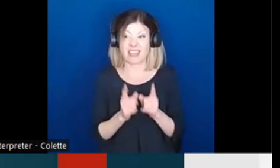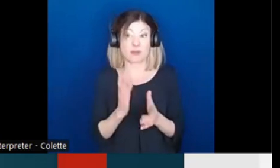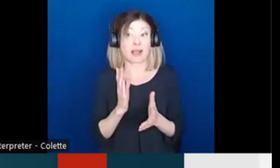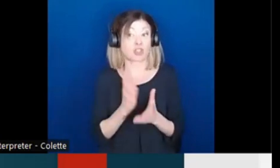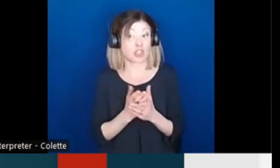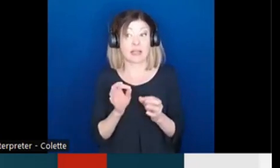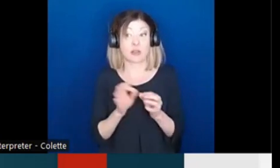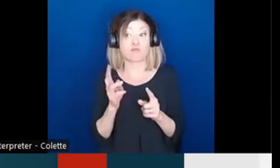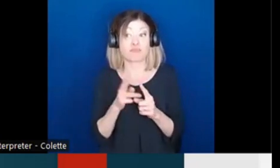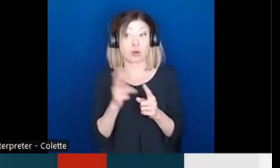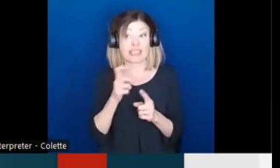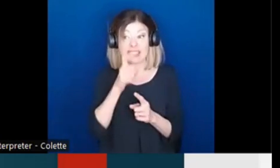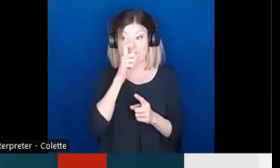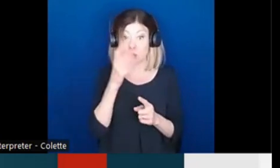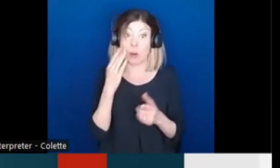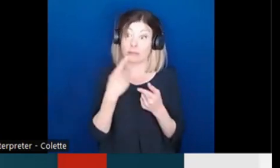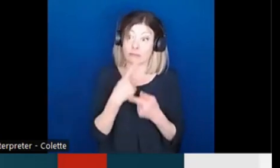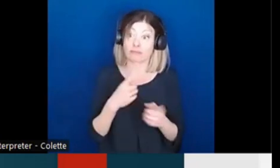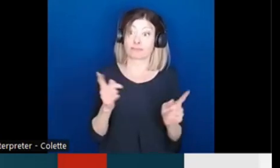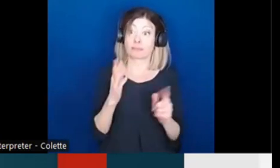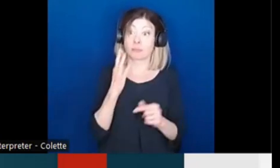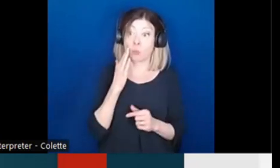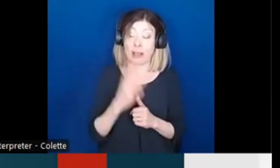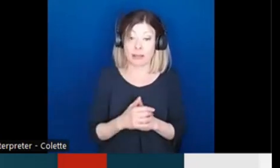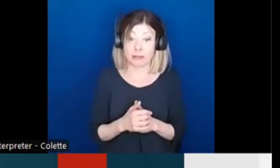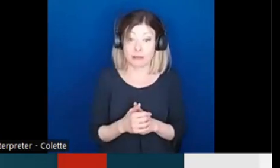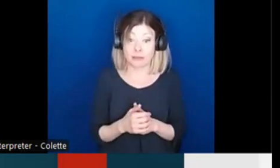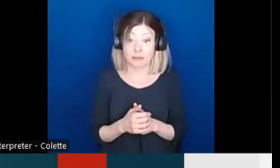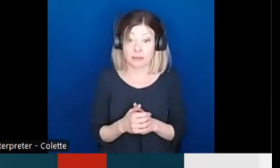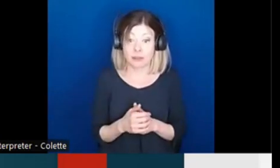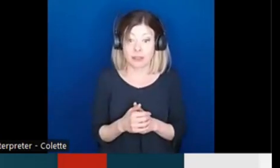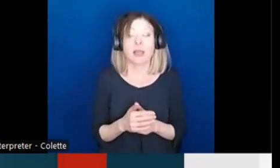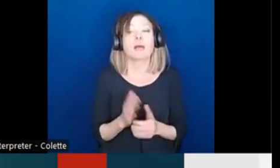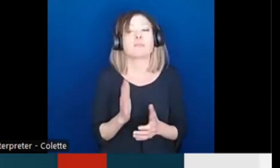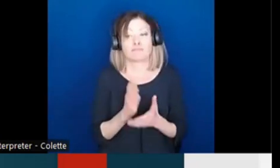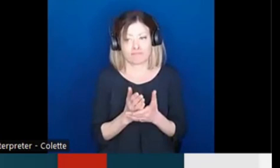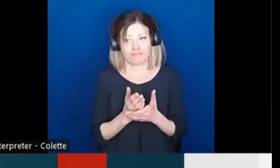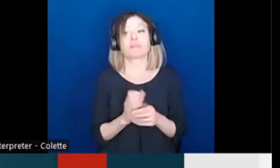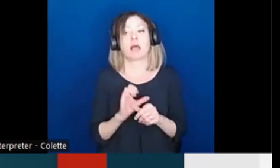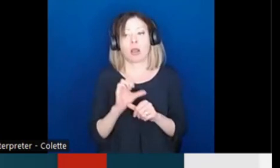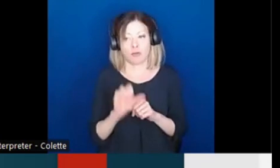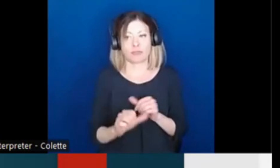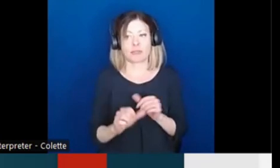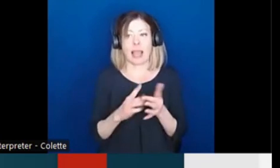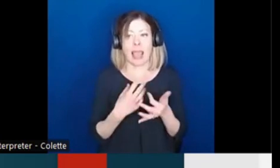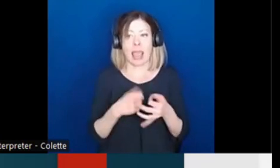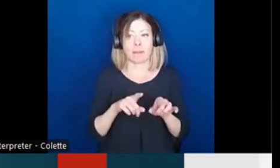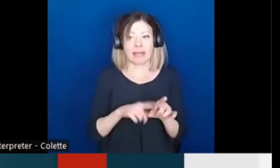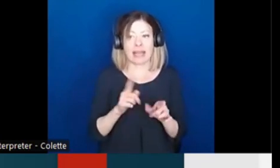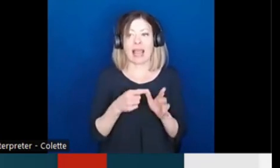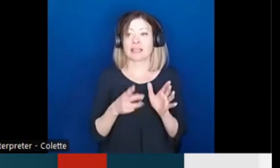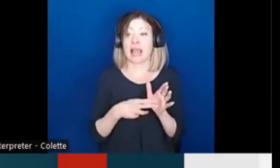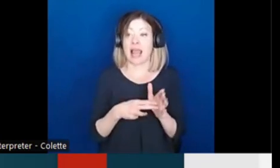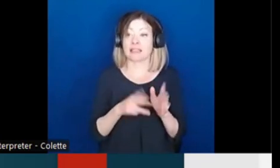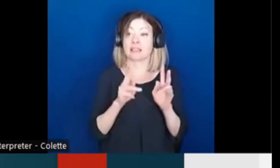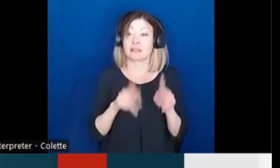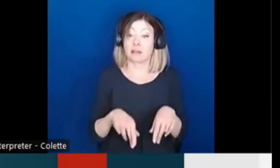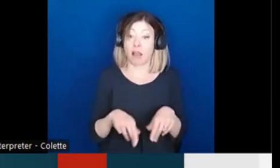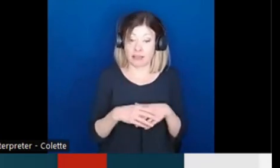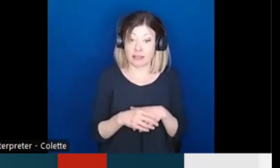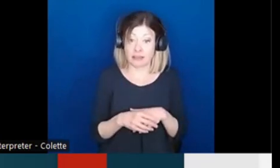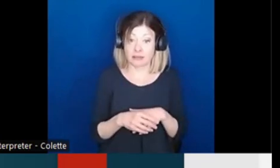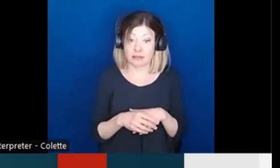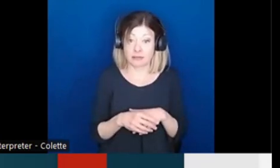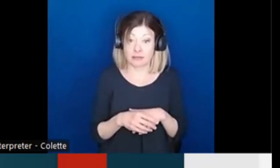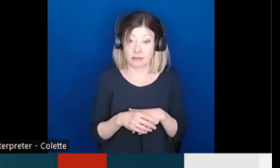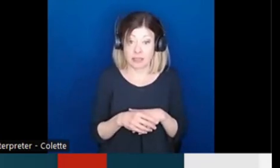Bronte sisters? And it was definitely after Emily's and Anne's death. And even in Charlotte's lifetime and for quite